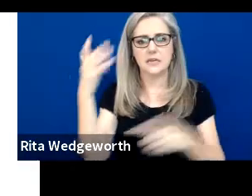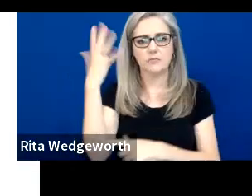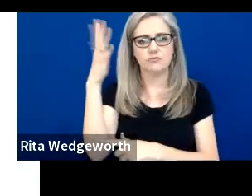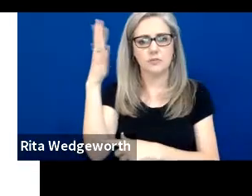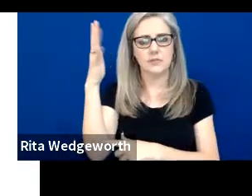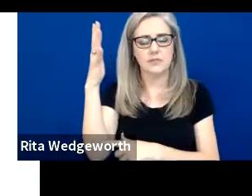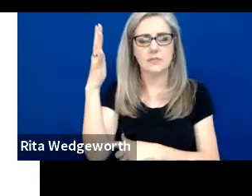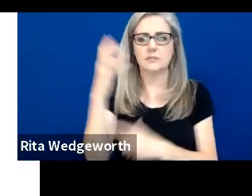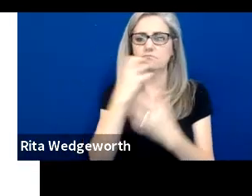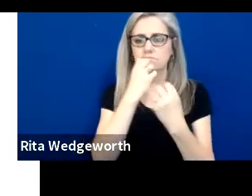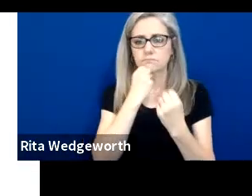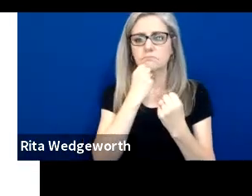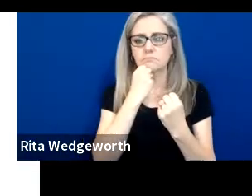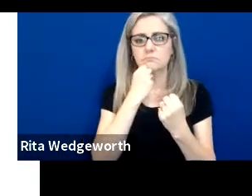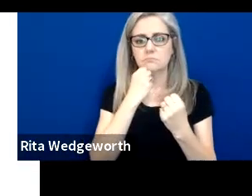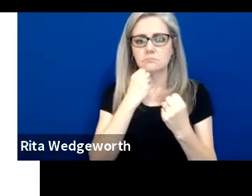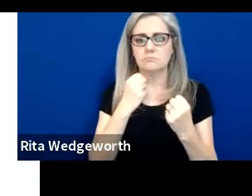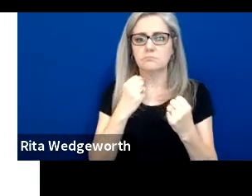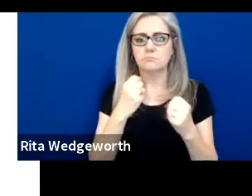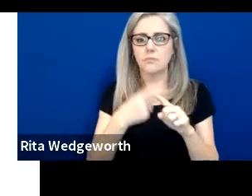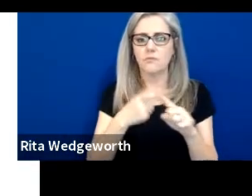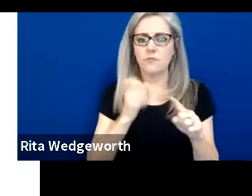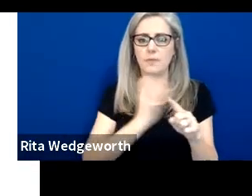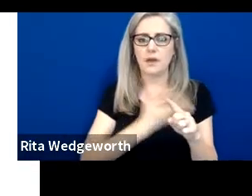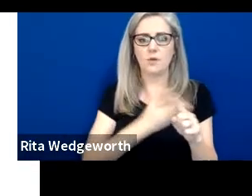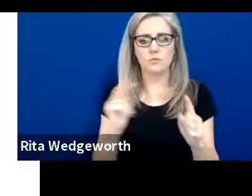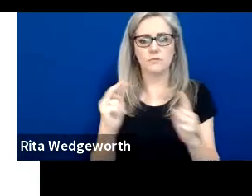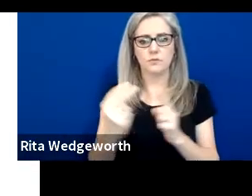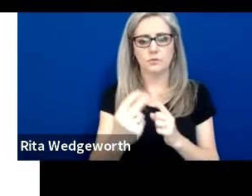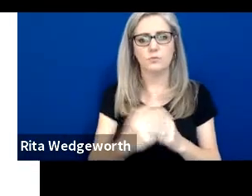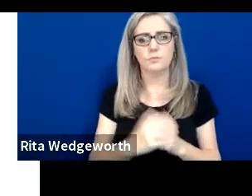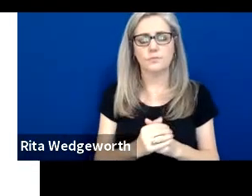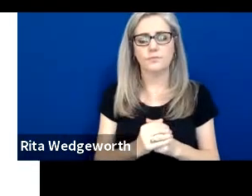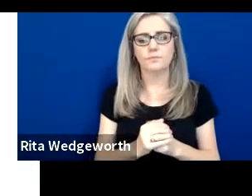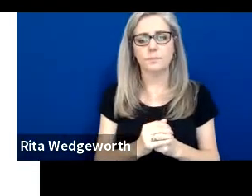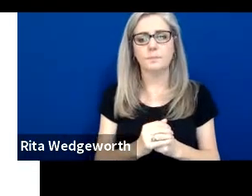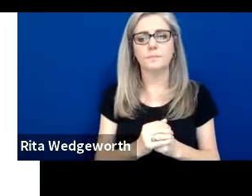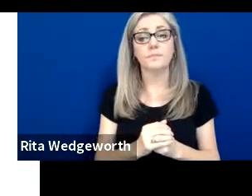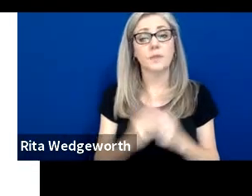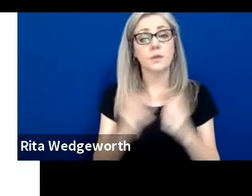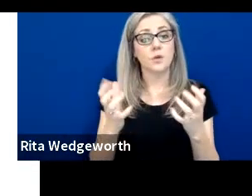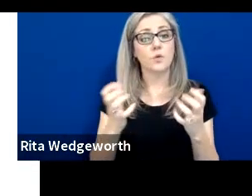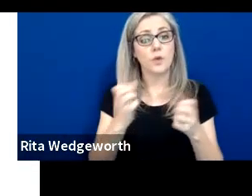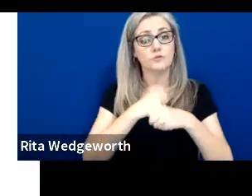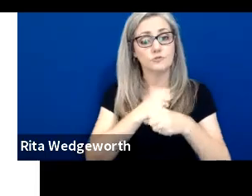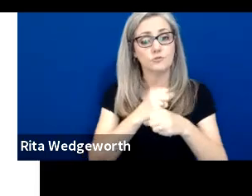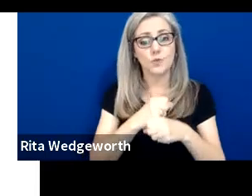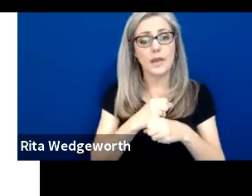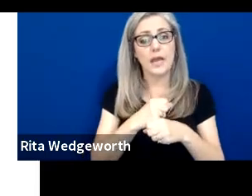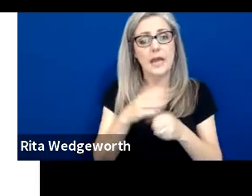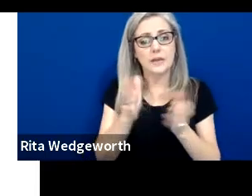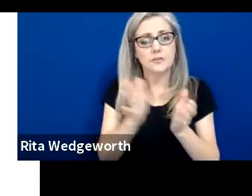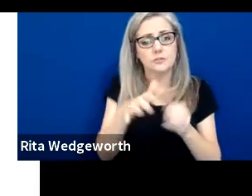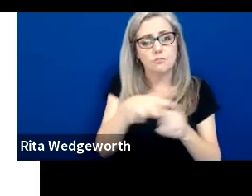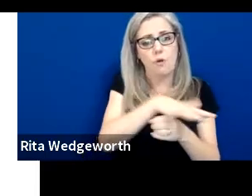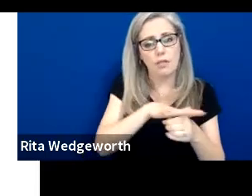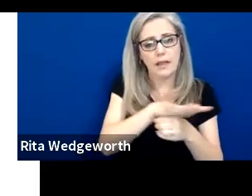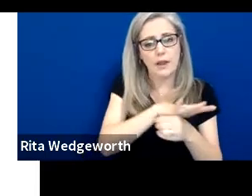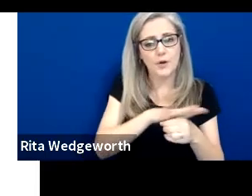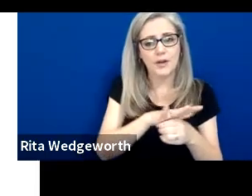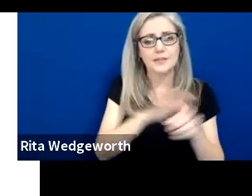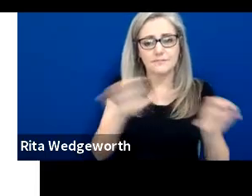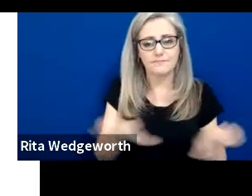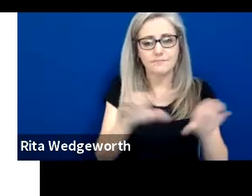very valuable from a landscape point of view. We want to create small areas of active